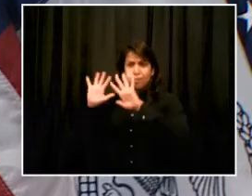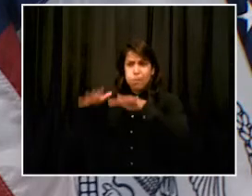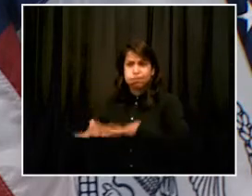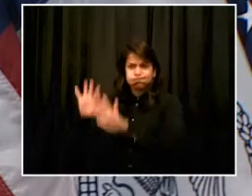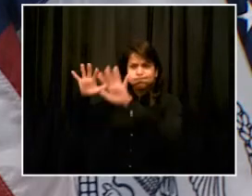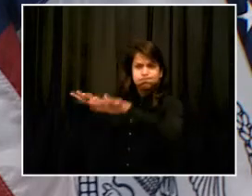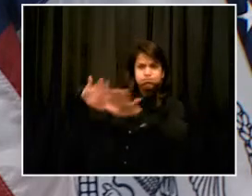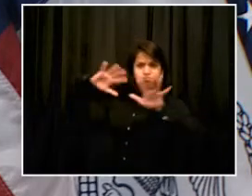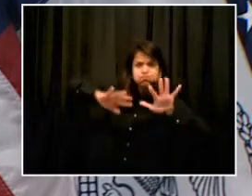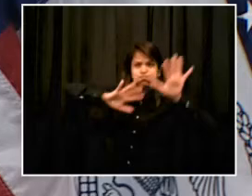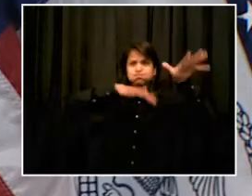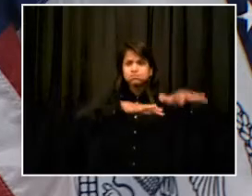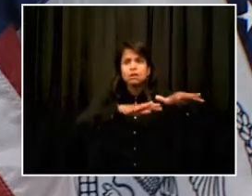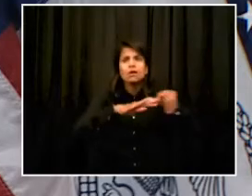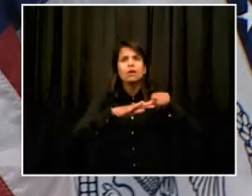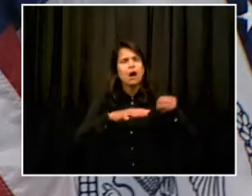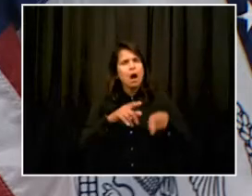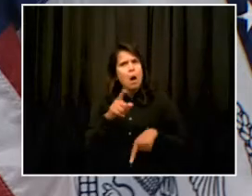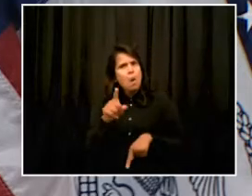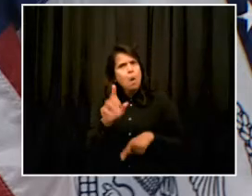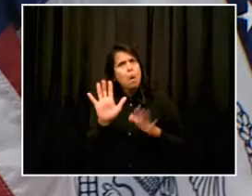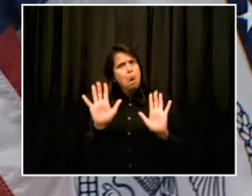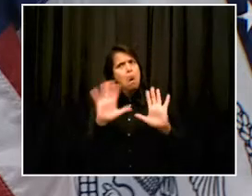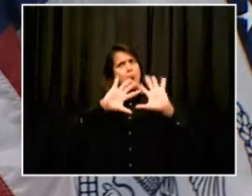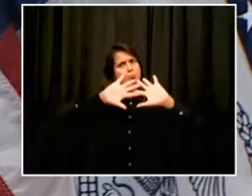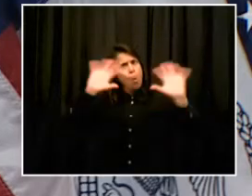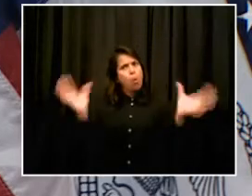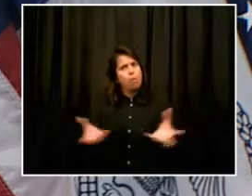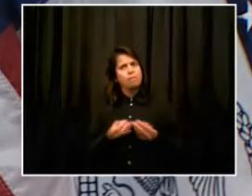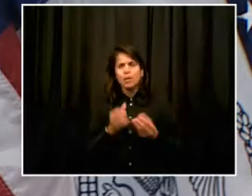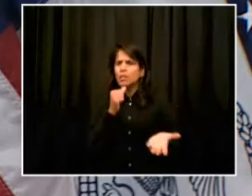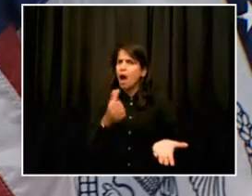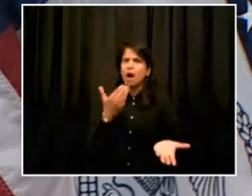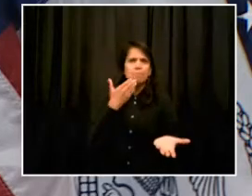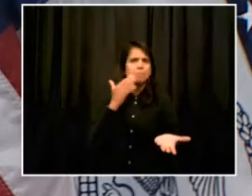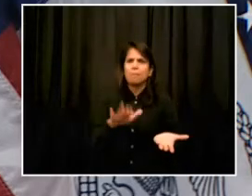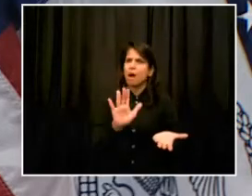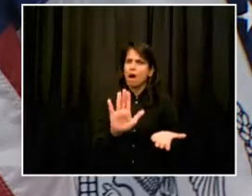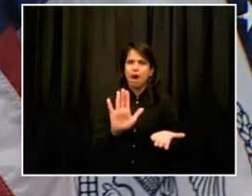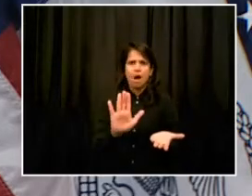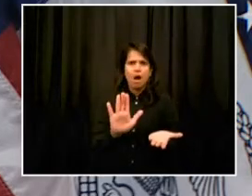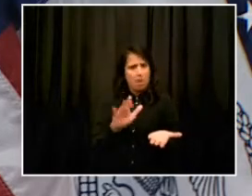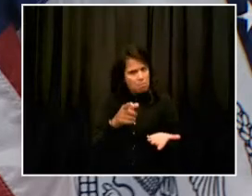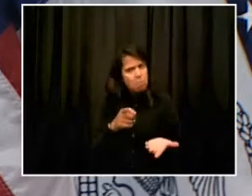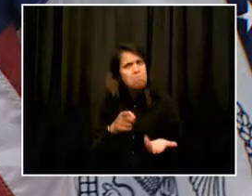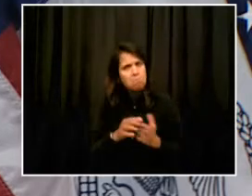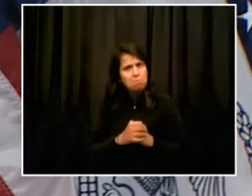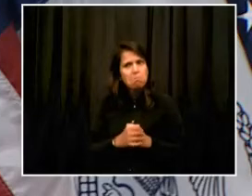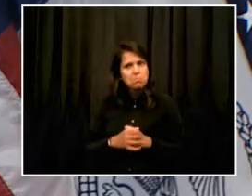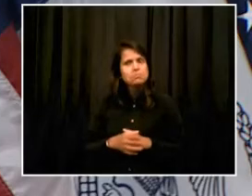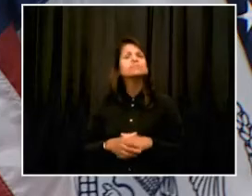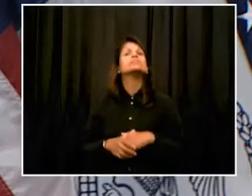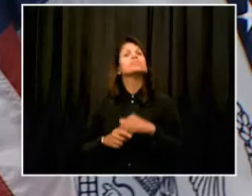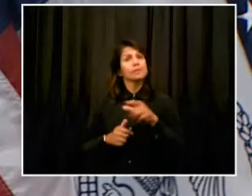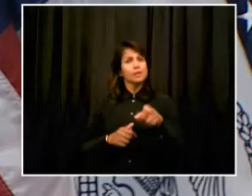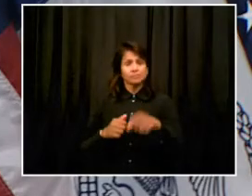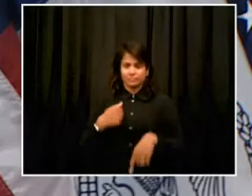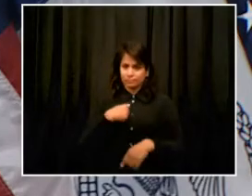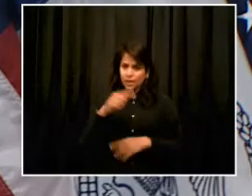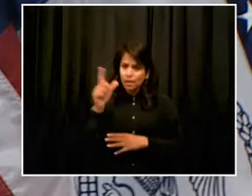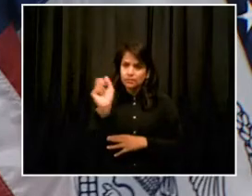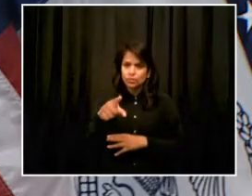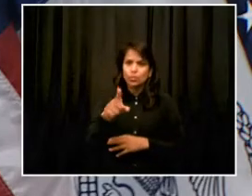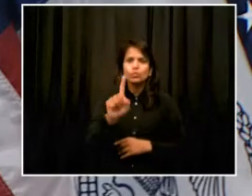you know, Dr. Barbeau was among the highest ranking Latinas in your administration. She was forced to make a public apology to